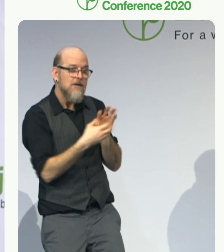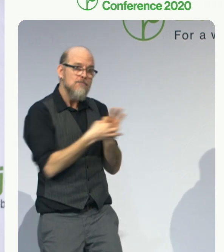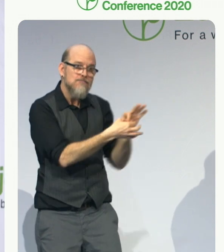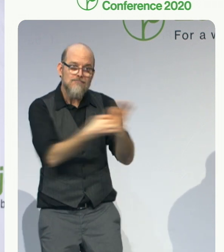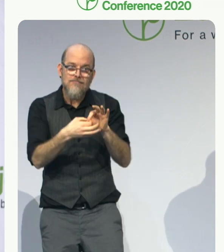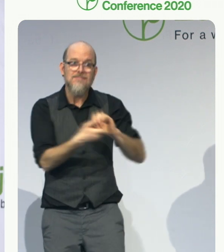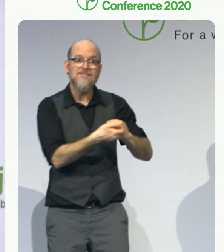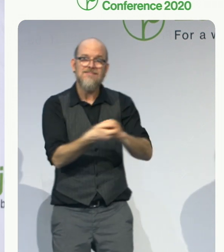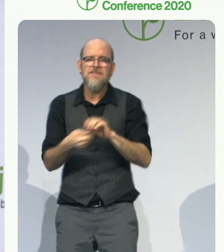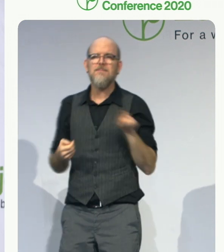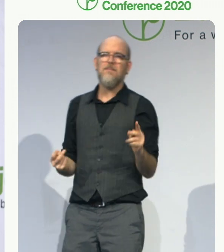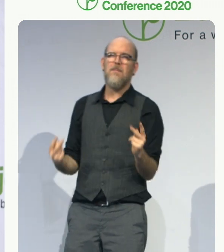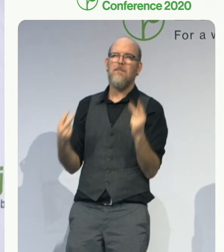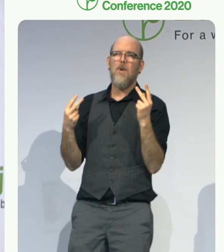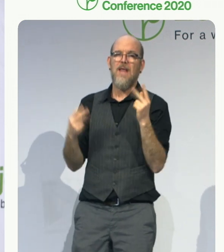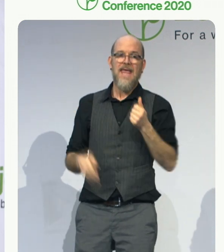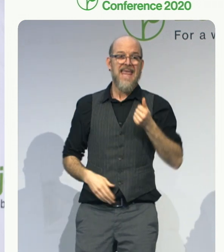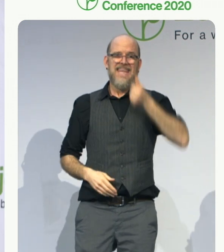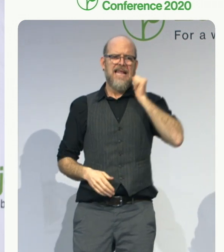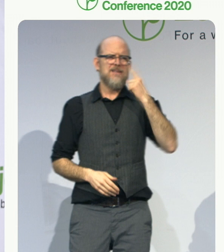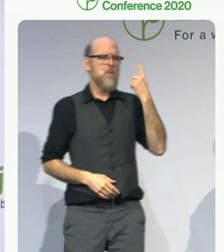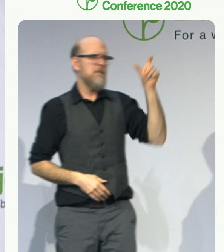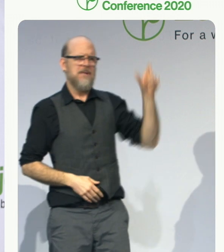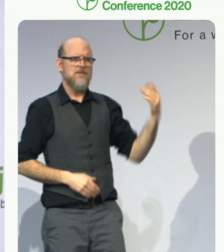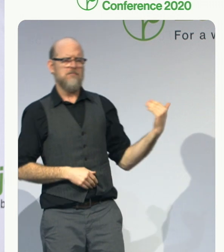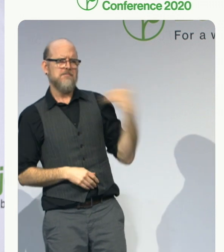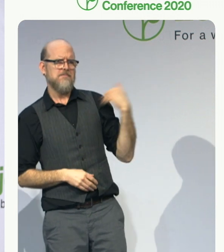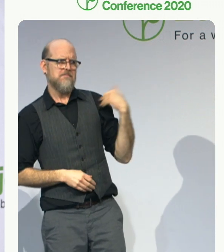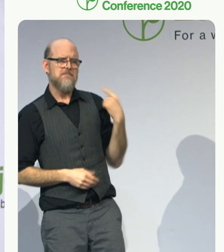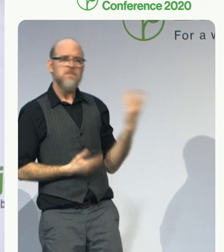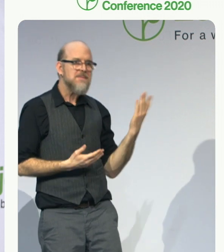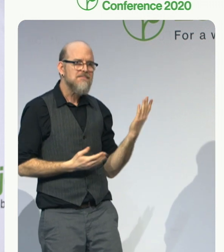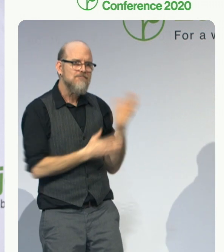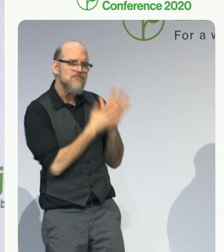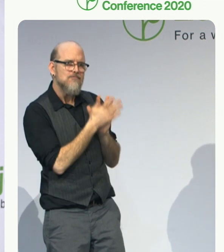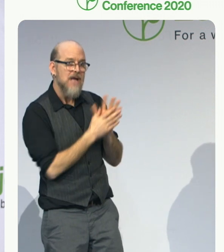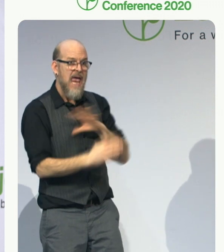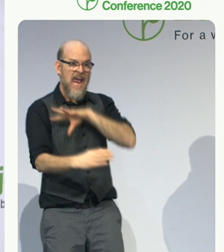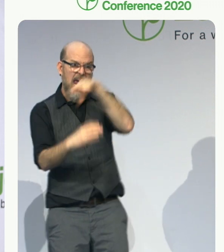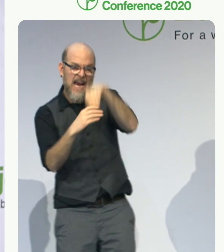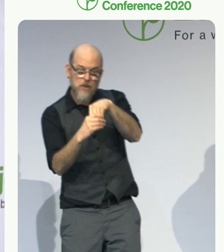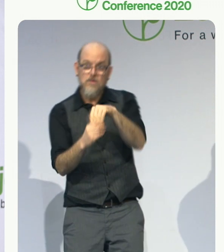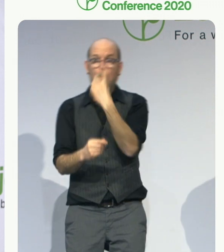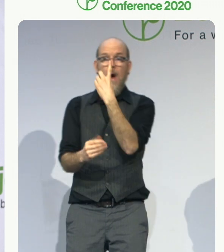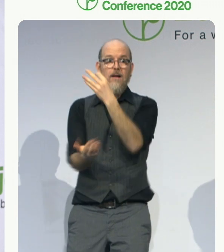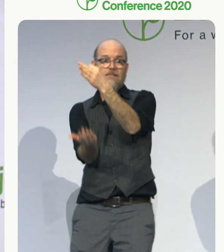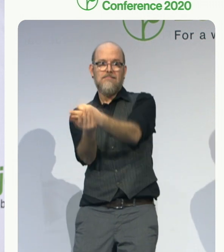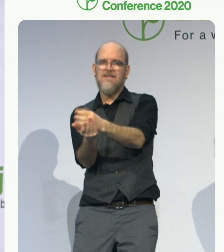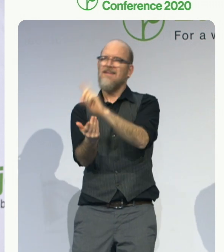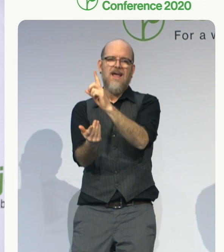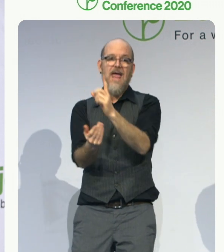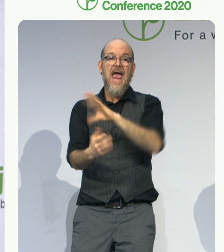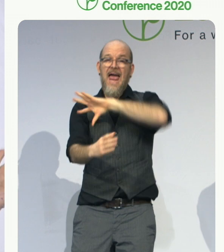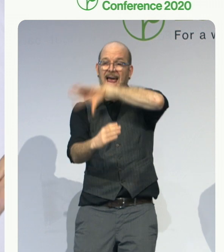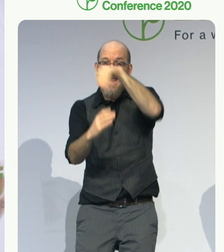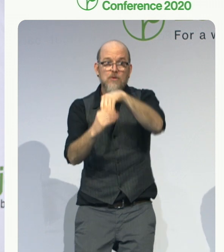here in the room yesterday who said, inclusion is not a place, it's people and a process,